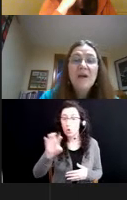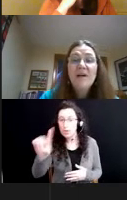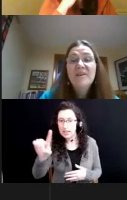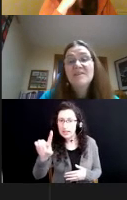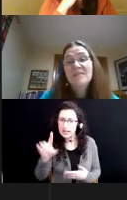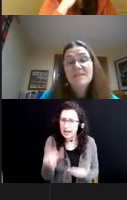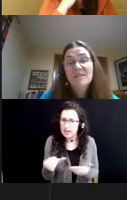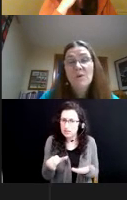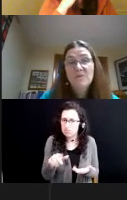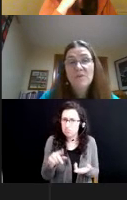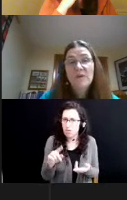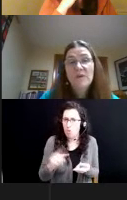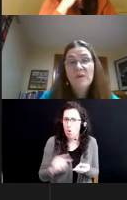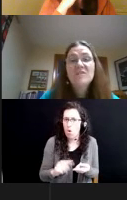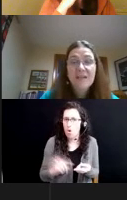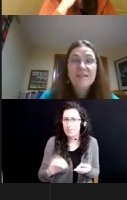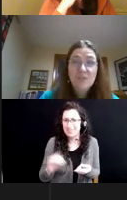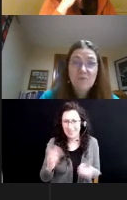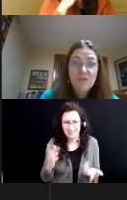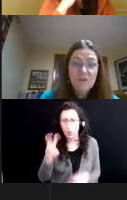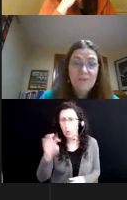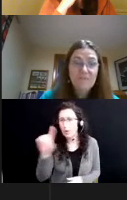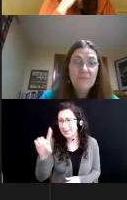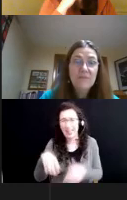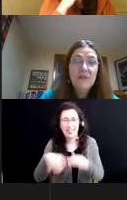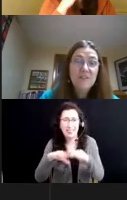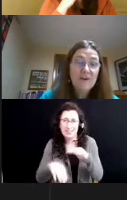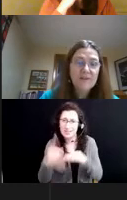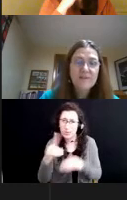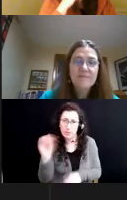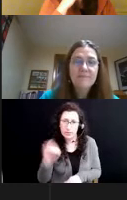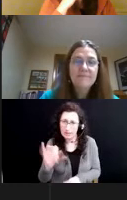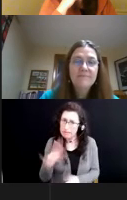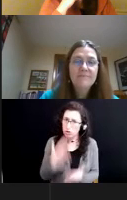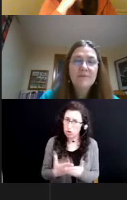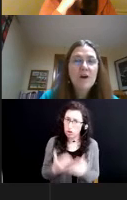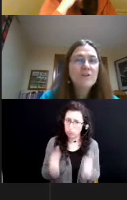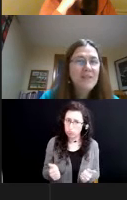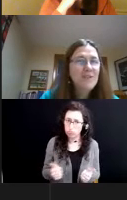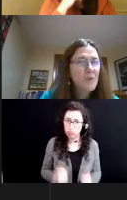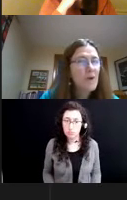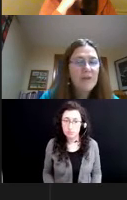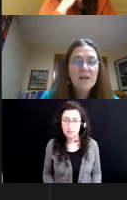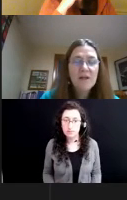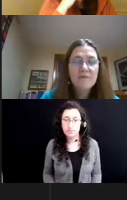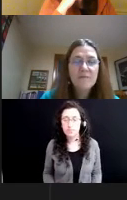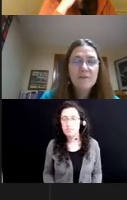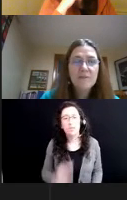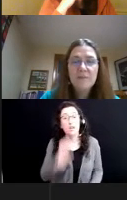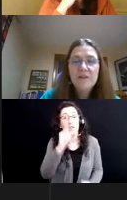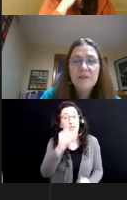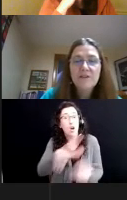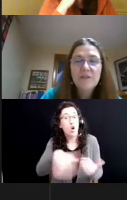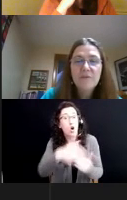grow. And then it's less than 1% weed. So that's actually pretty good. It's honest. Not all states require that kind of